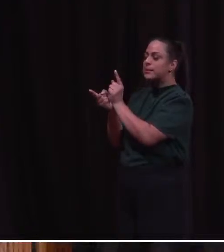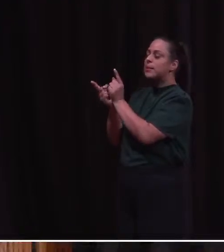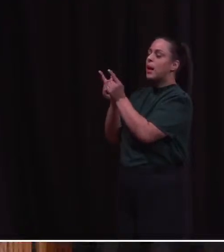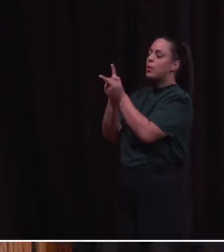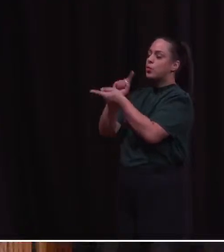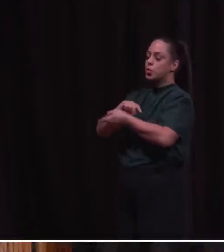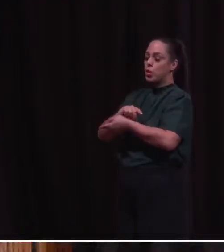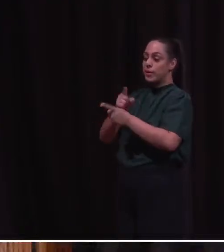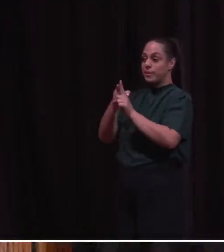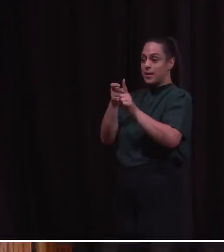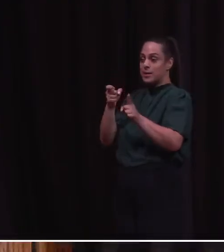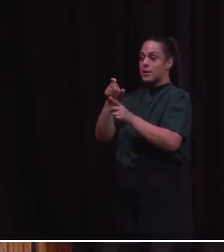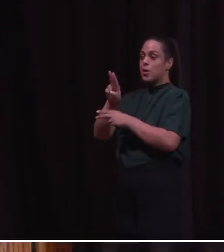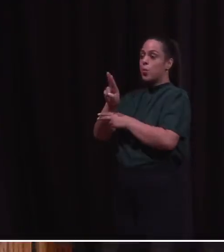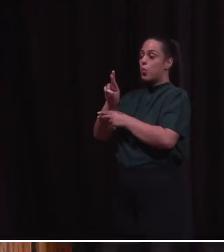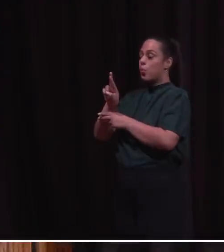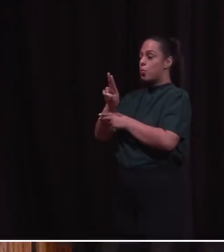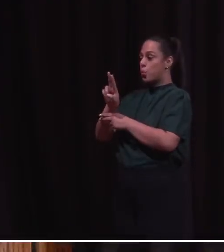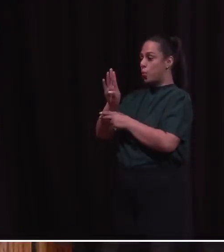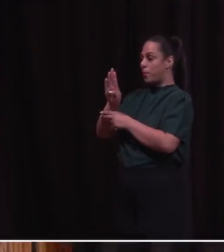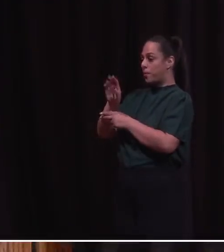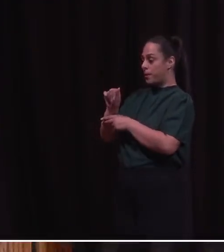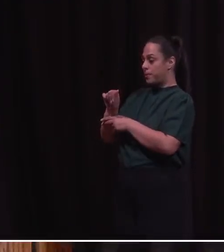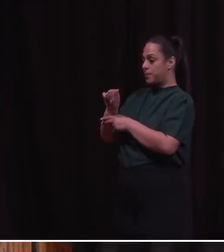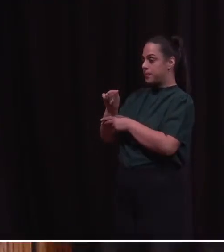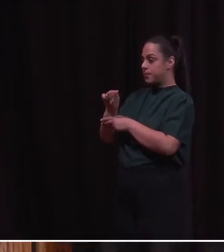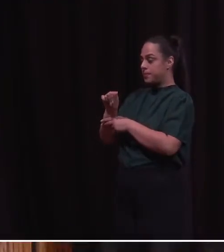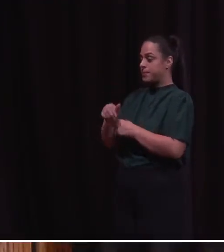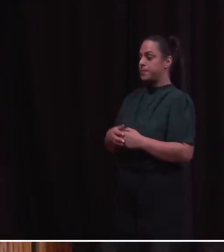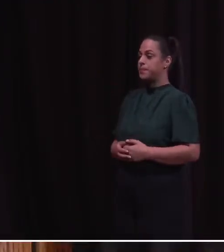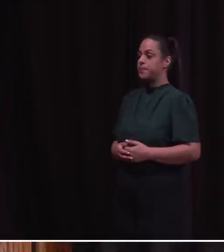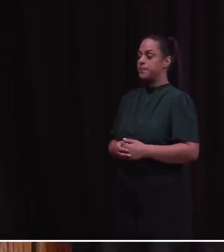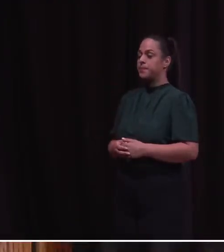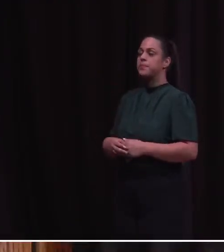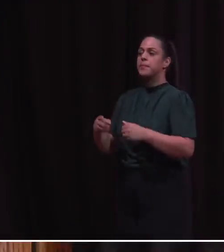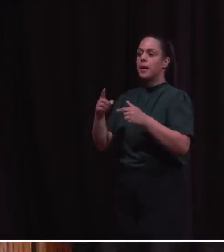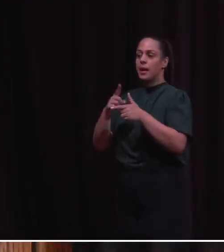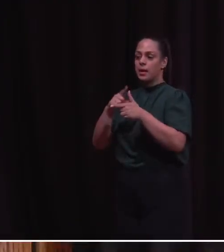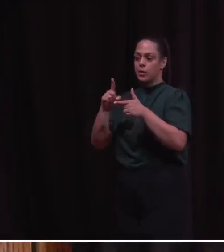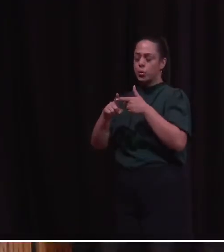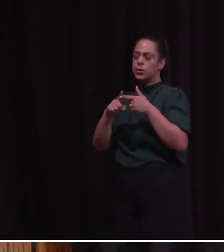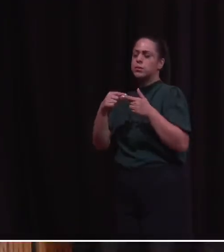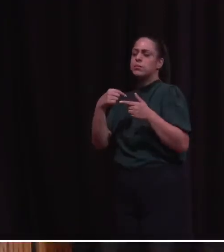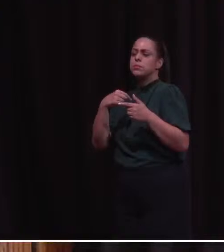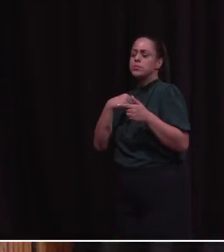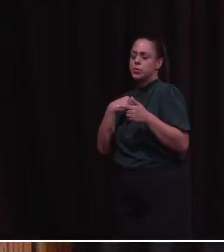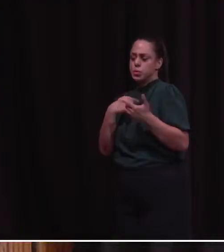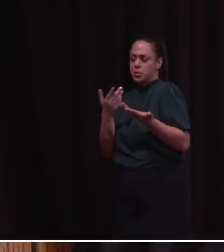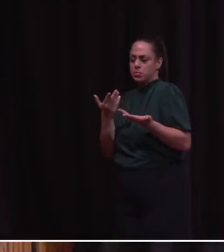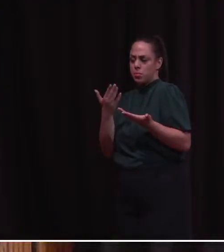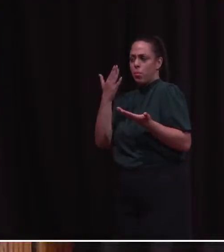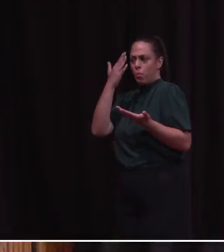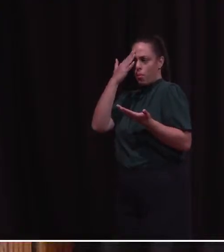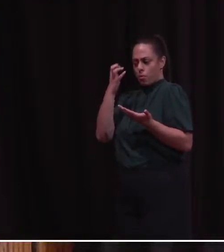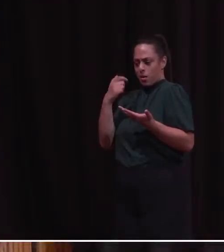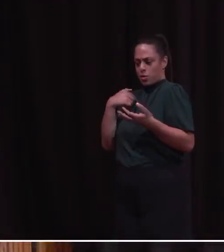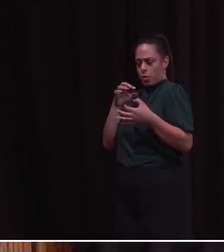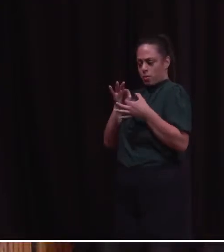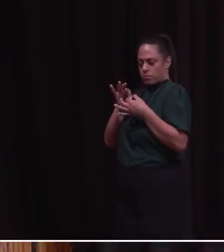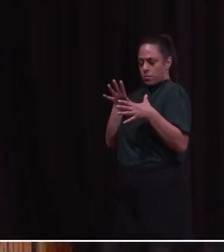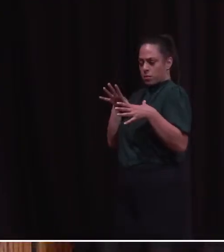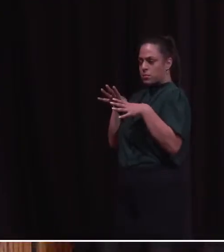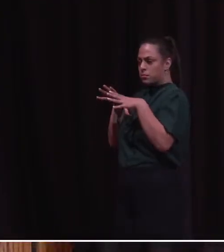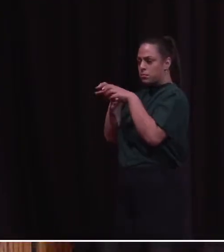So why should I start with decolonial when we have been here